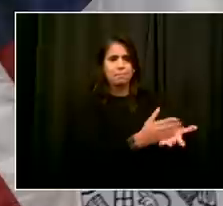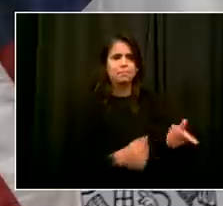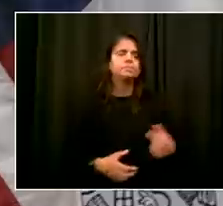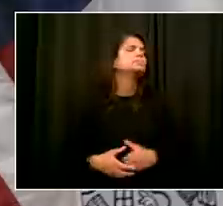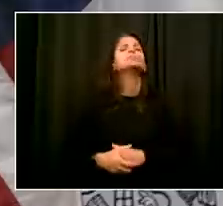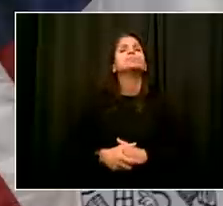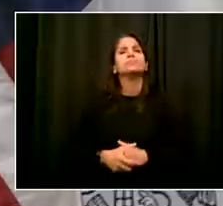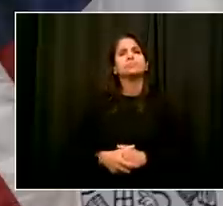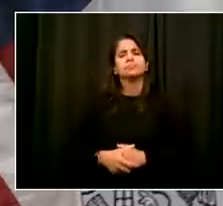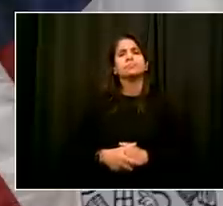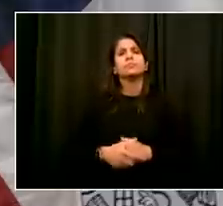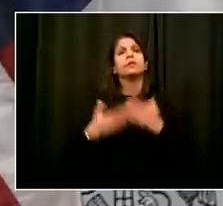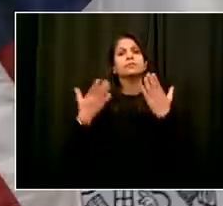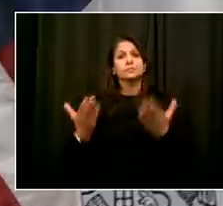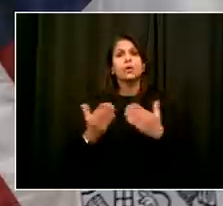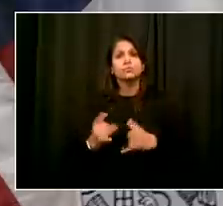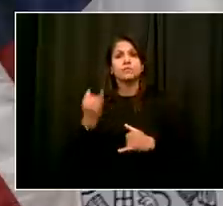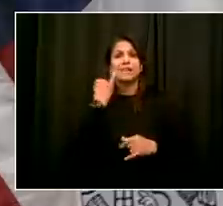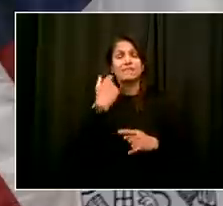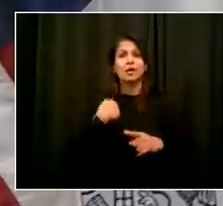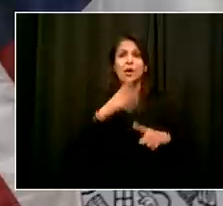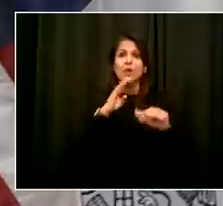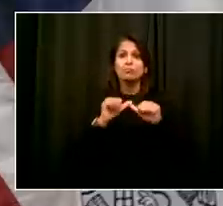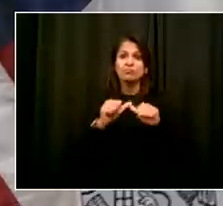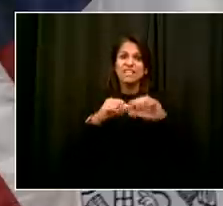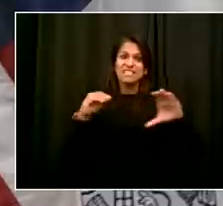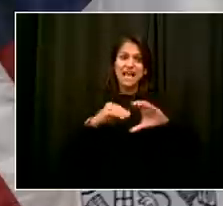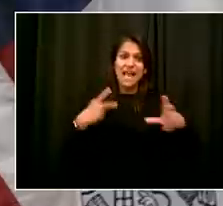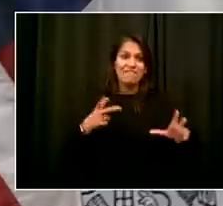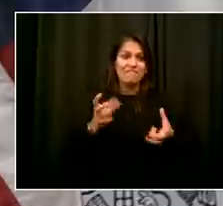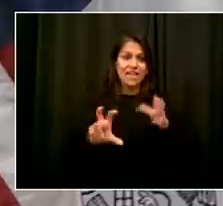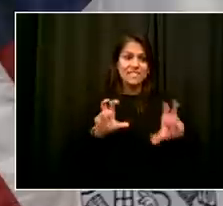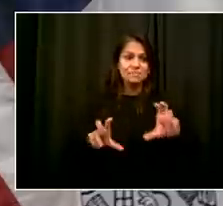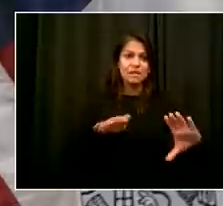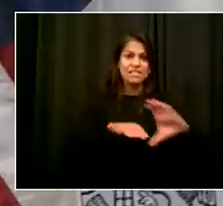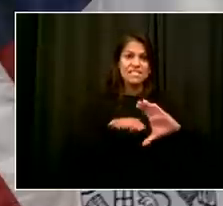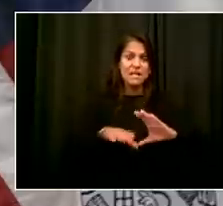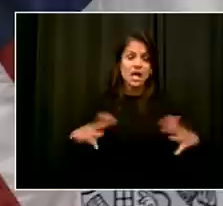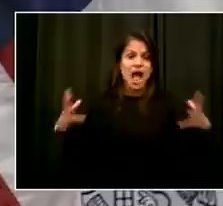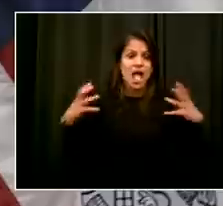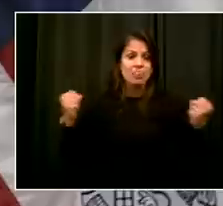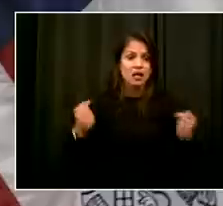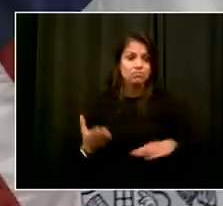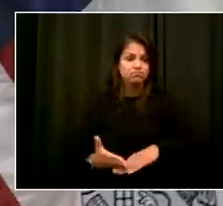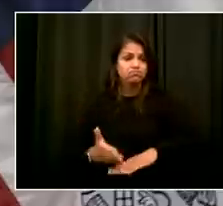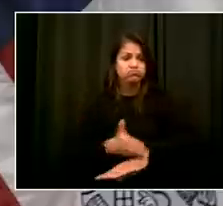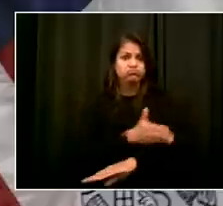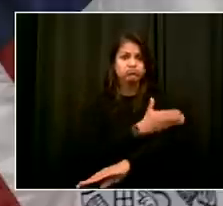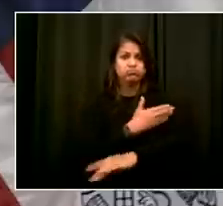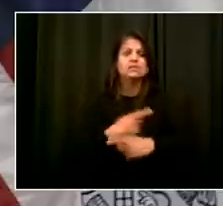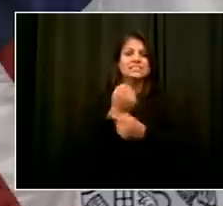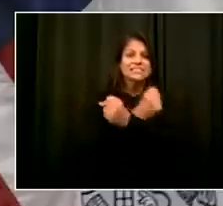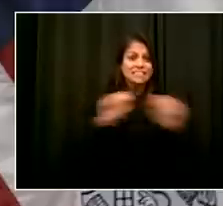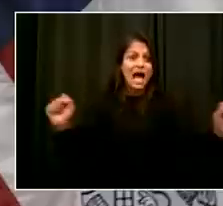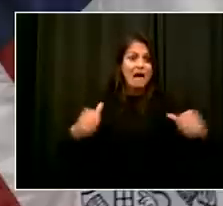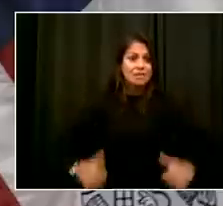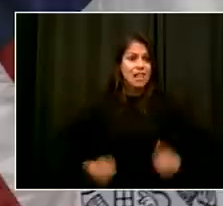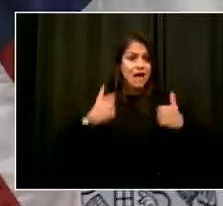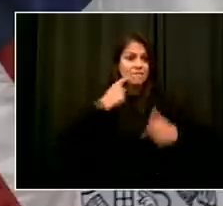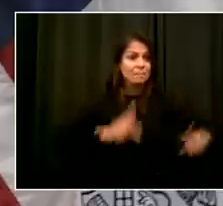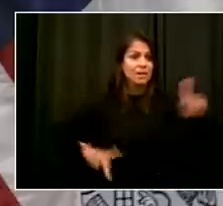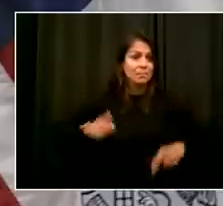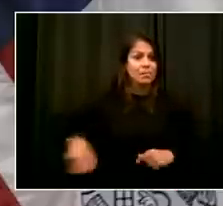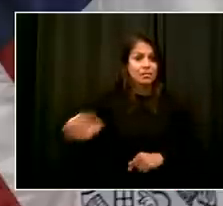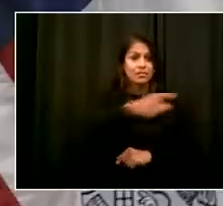that we make in public health are both morally the right thing to do, but end up saving lives and stopping so much